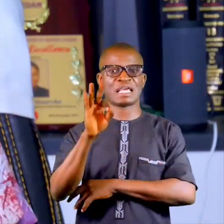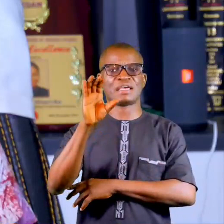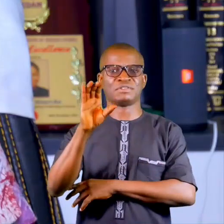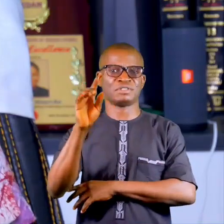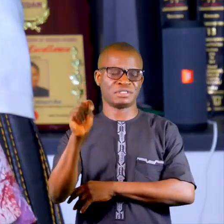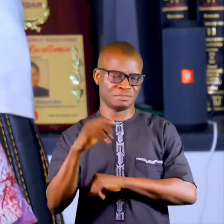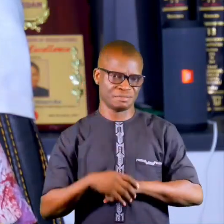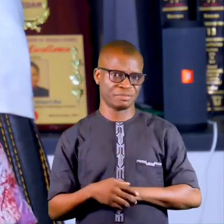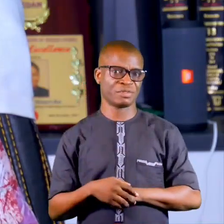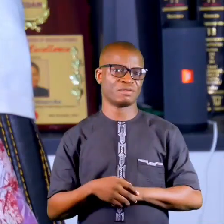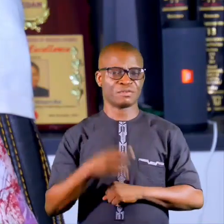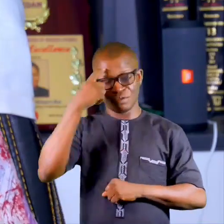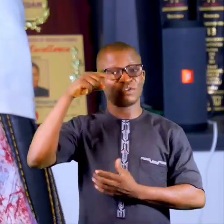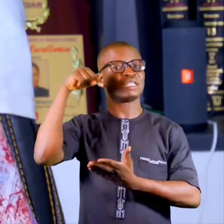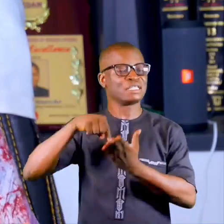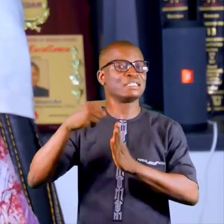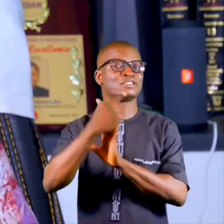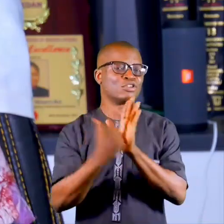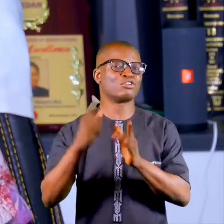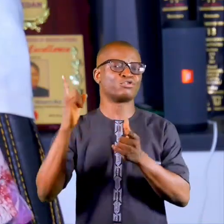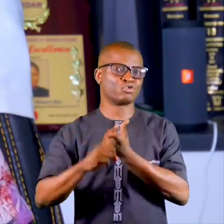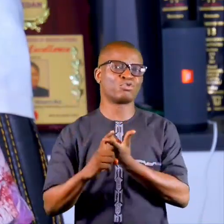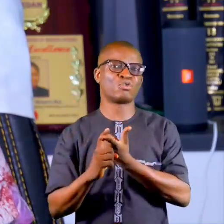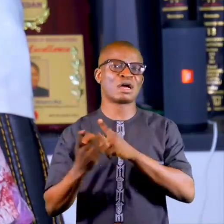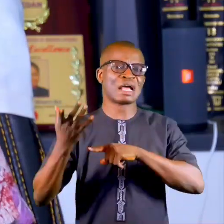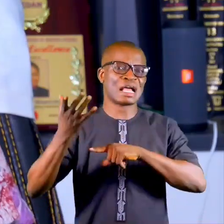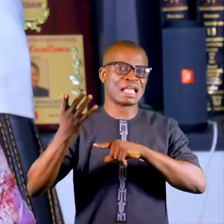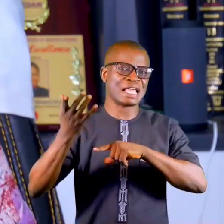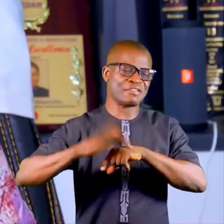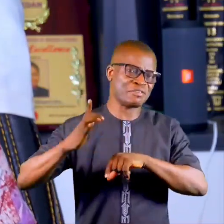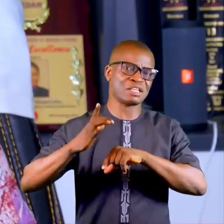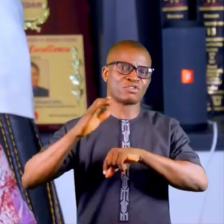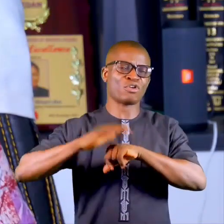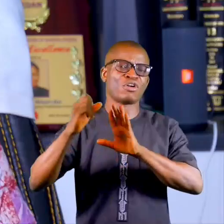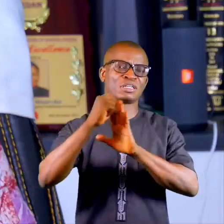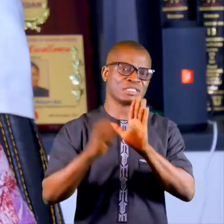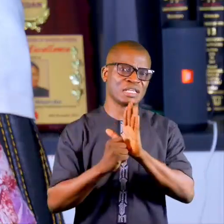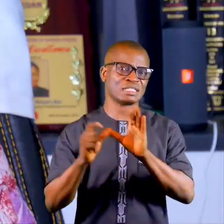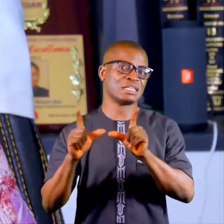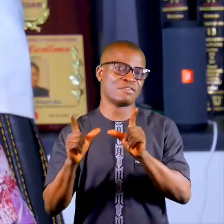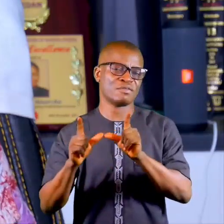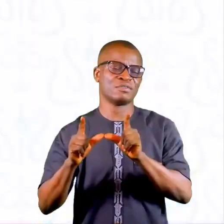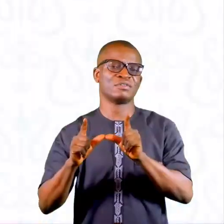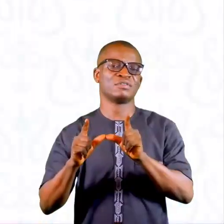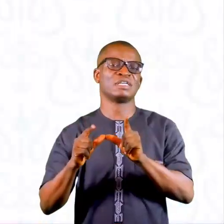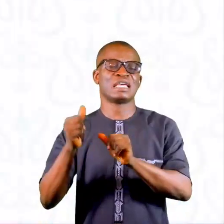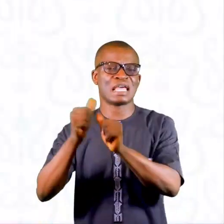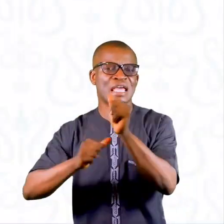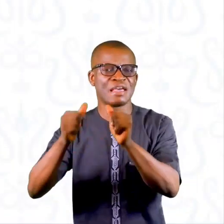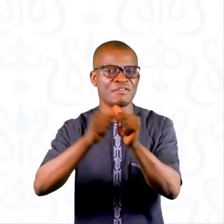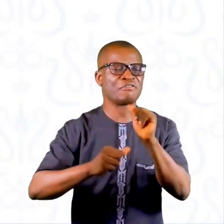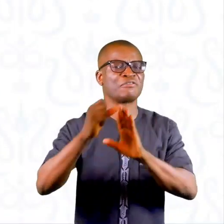for this act to be applicable at the state level, the states will have to adopt it as law.